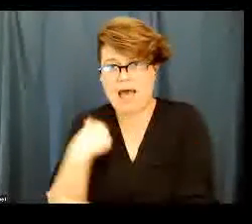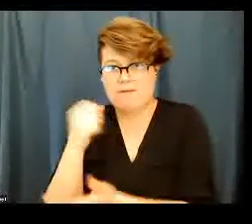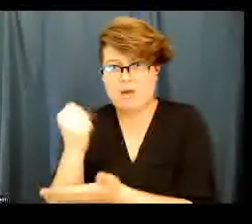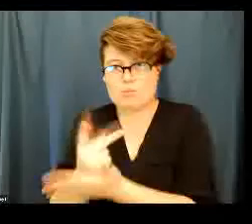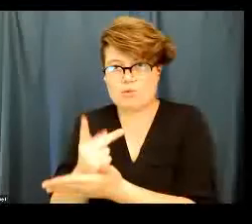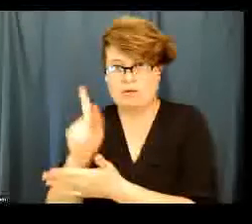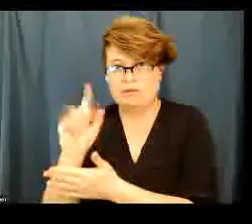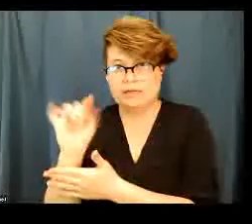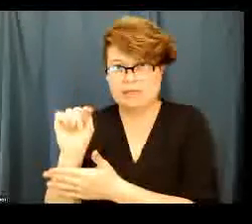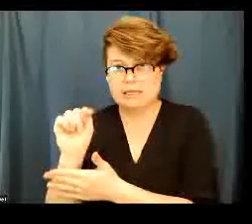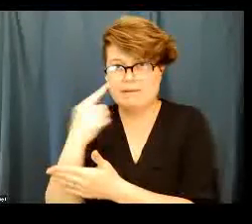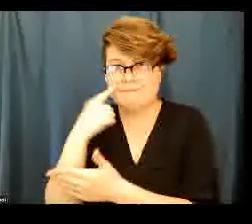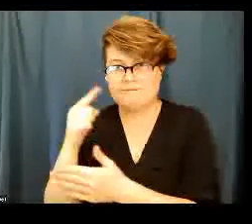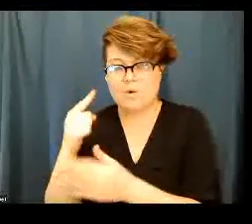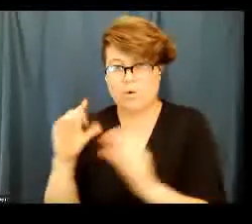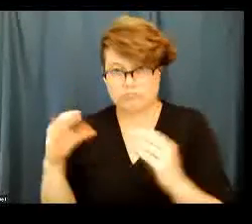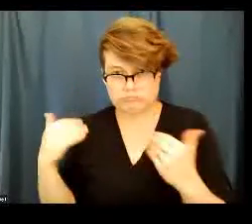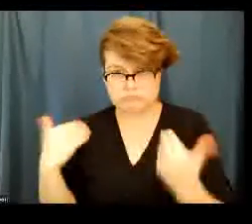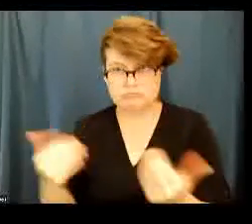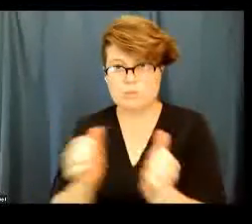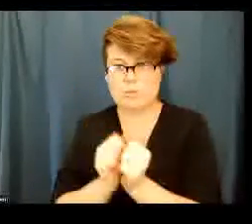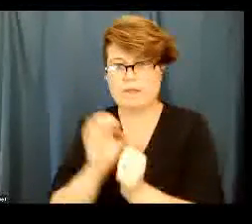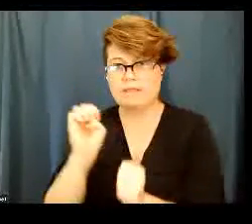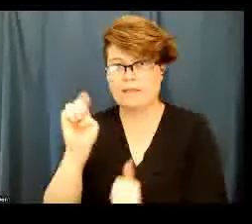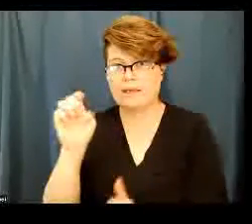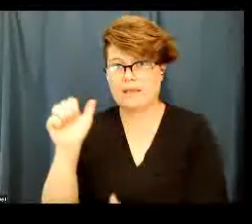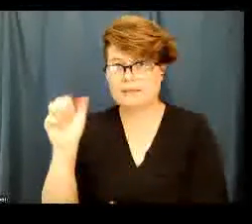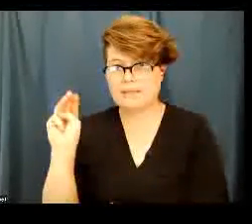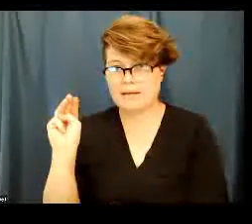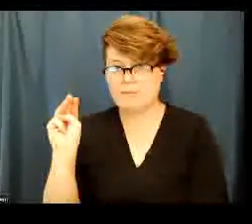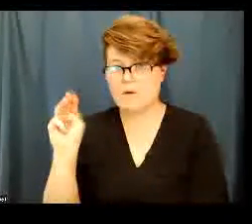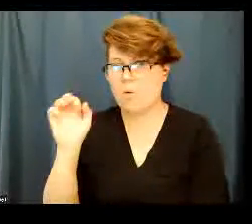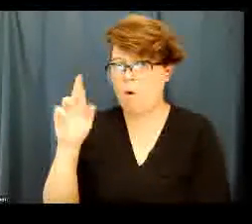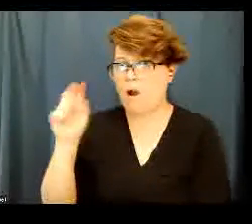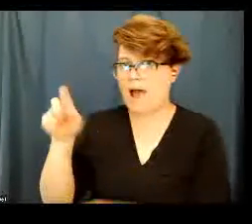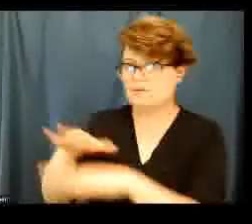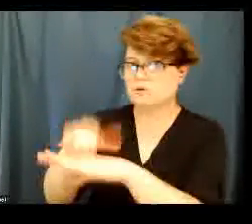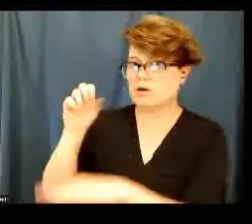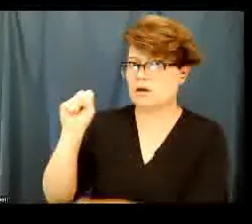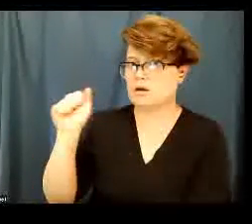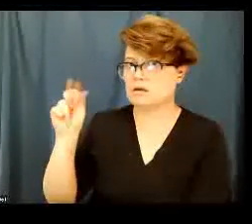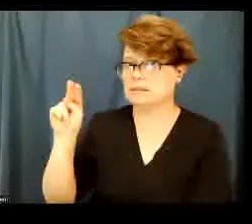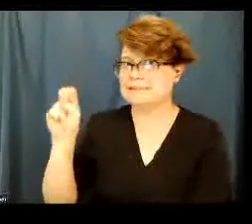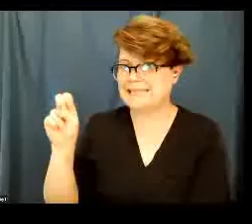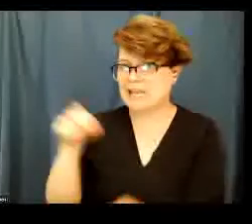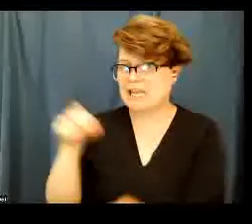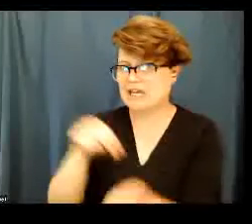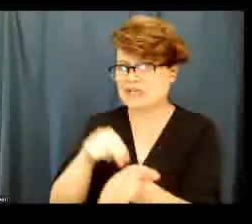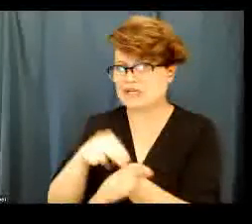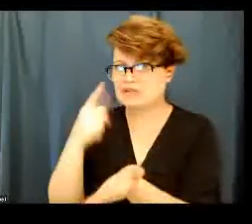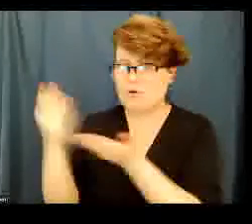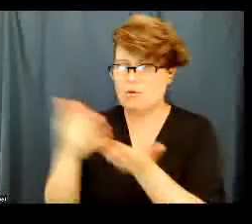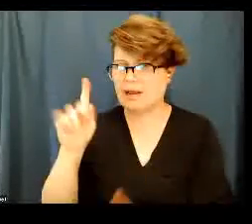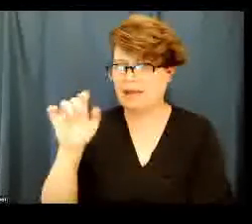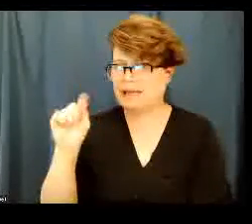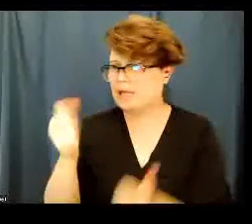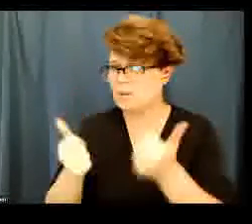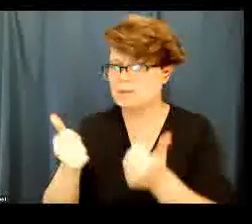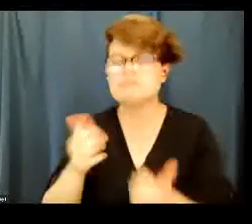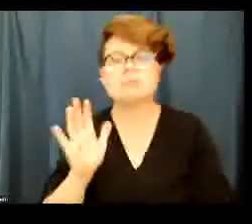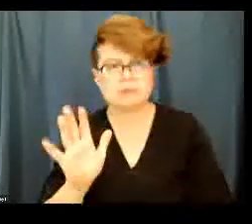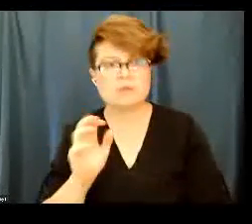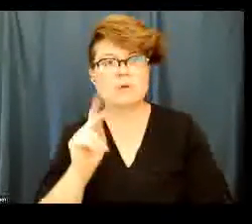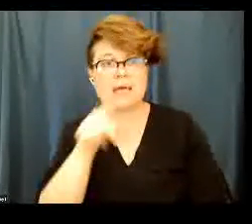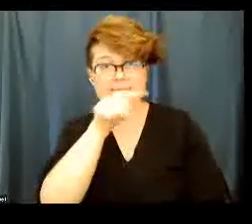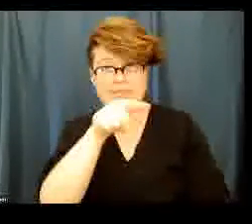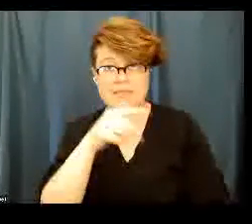assault exam? They would have to call a SANE nurse to bring the kit. Yeah, so in this example, this